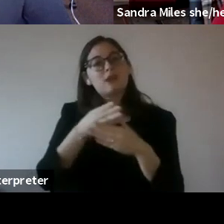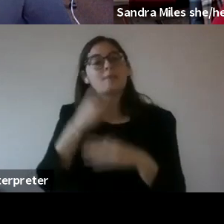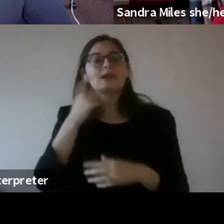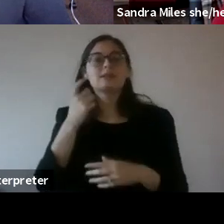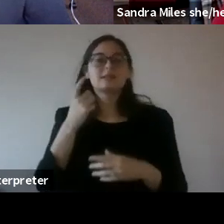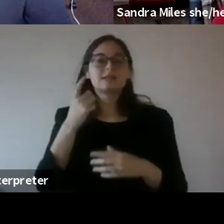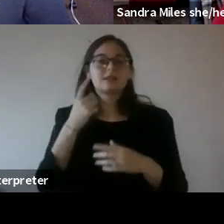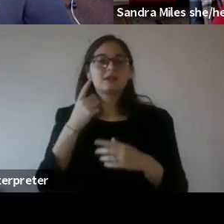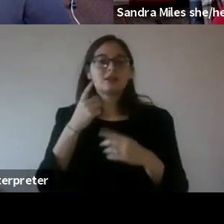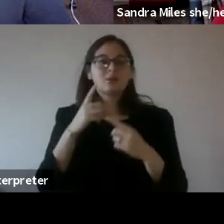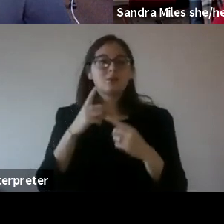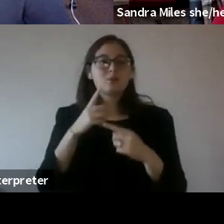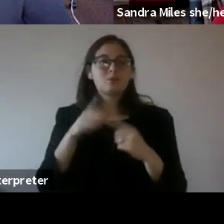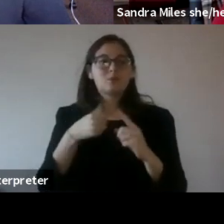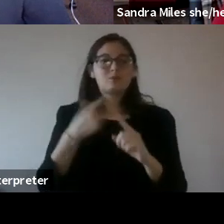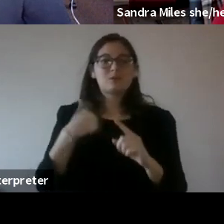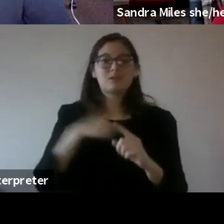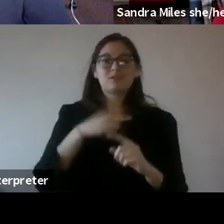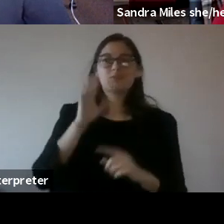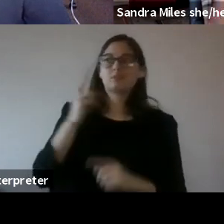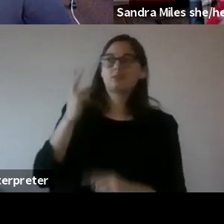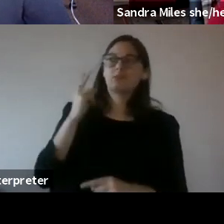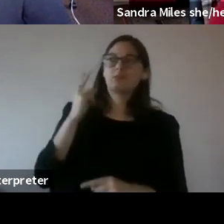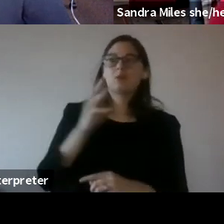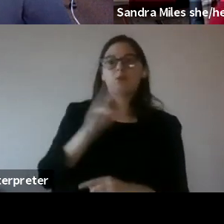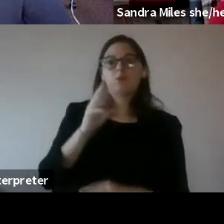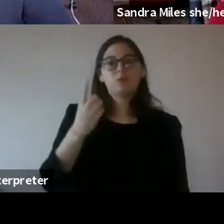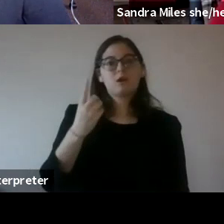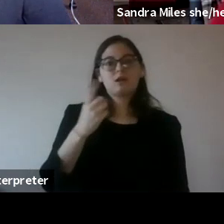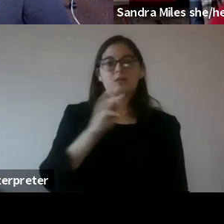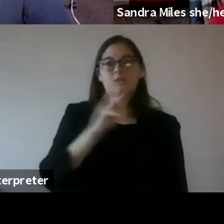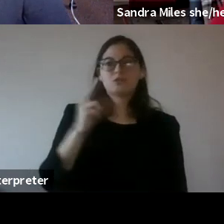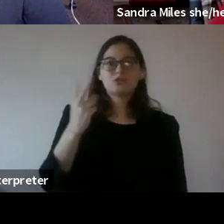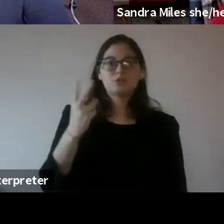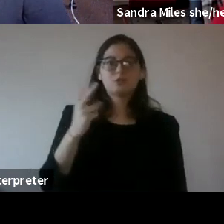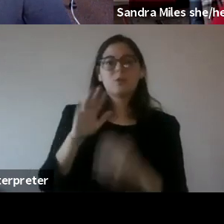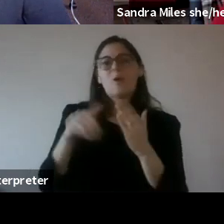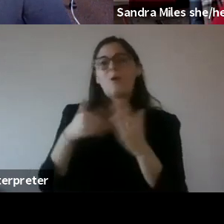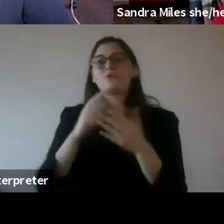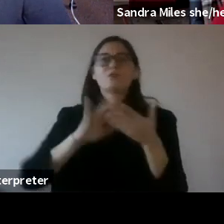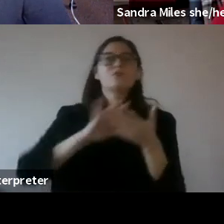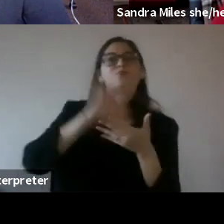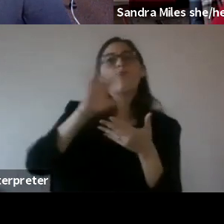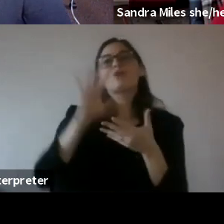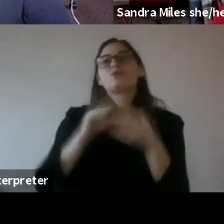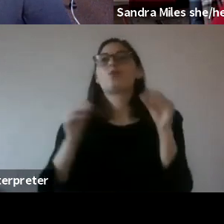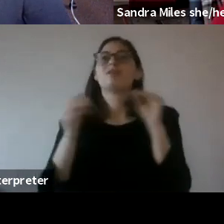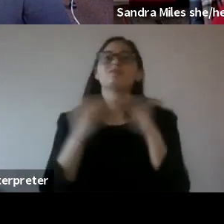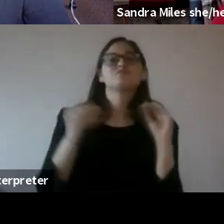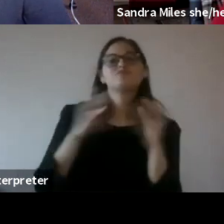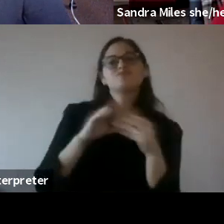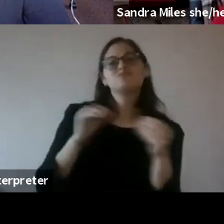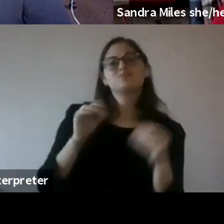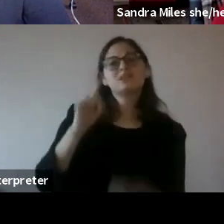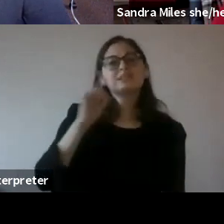when we look at World War, One or World War II, we see, all the glory stories of people that they tell. And it sounds